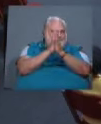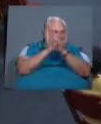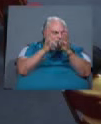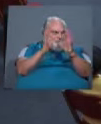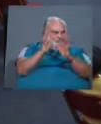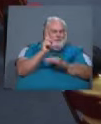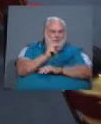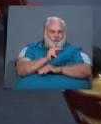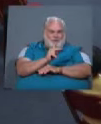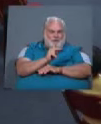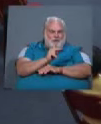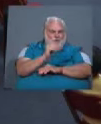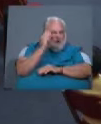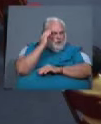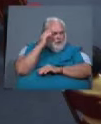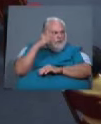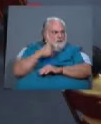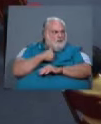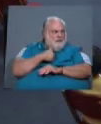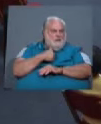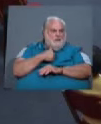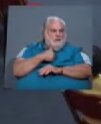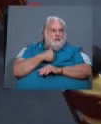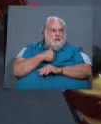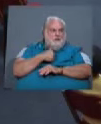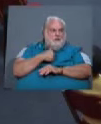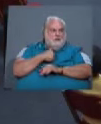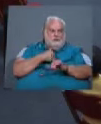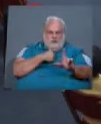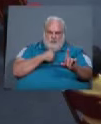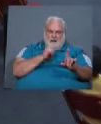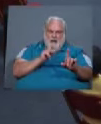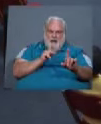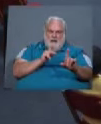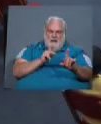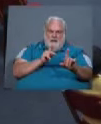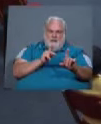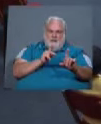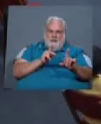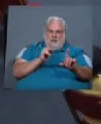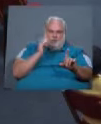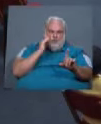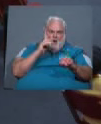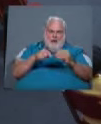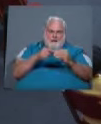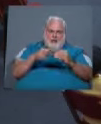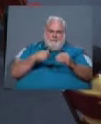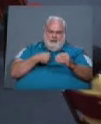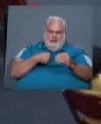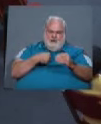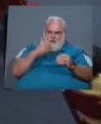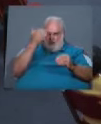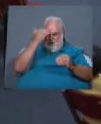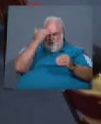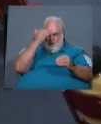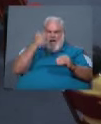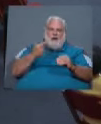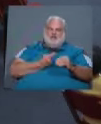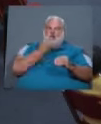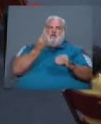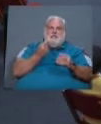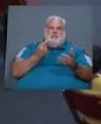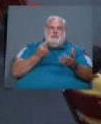You okay? You know all about me, Howard Sophie. You okay? You okay? You know all about me. I know you. Ms.